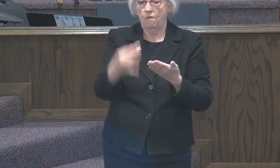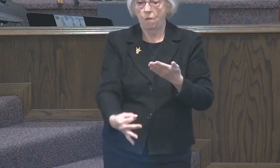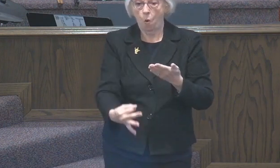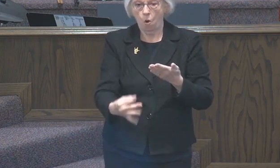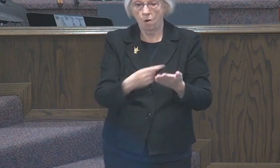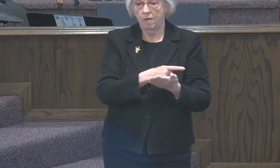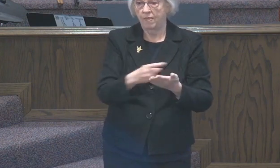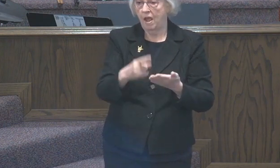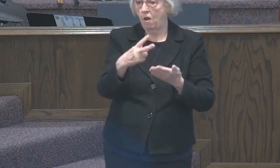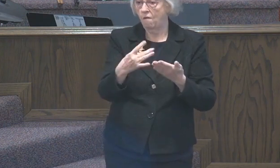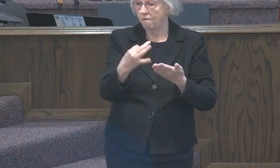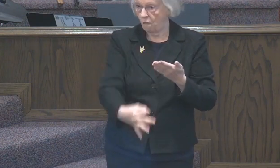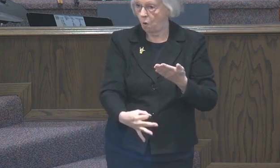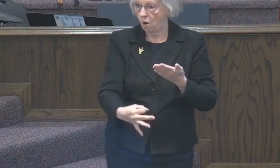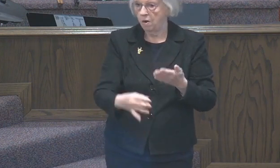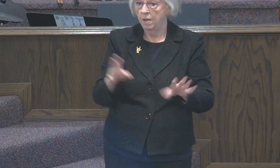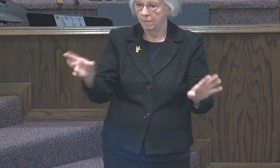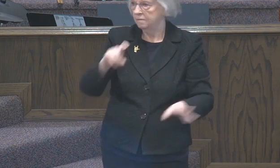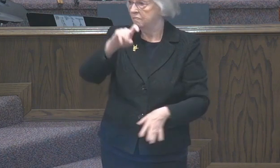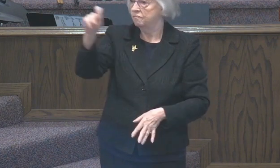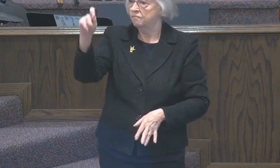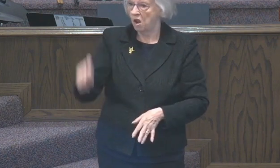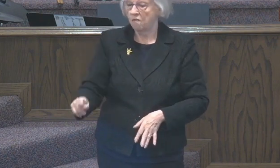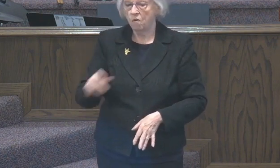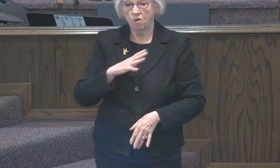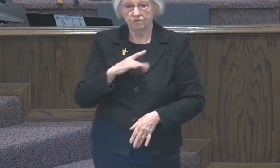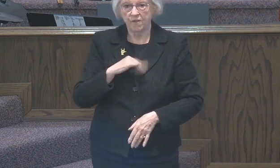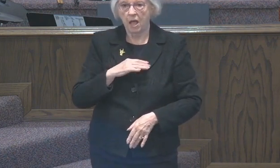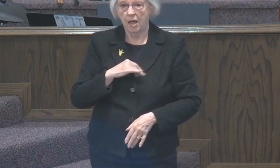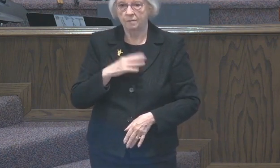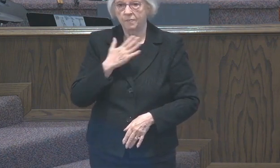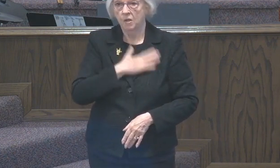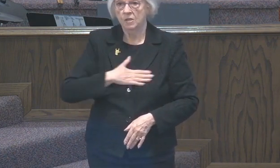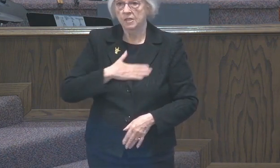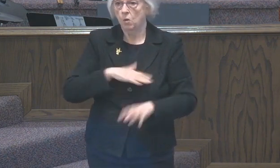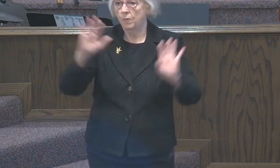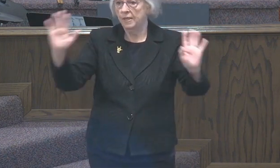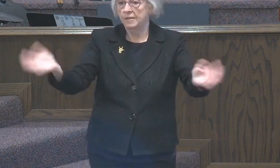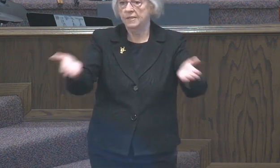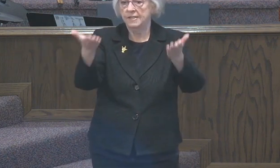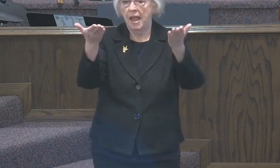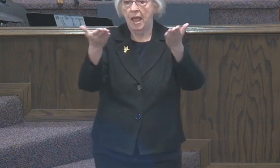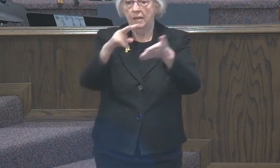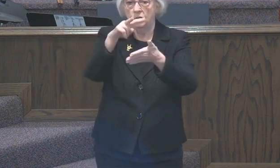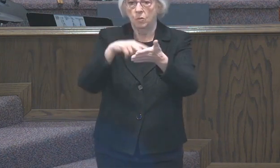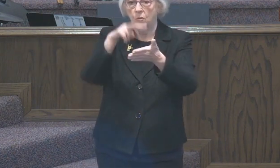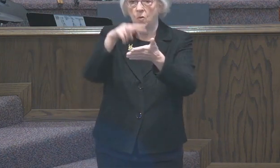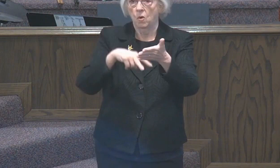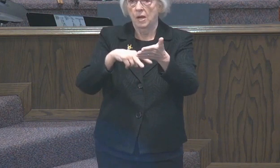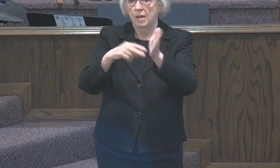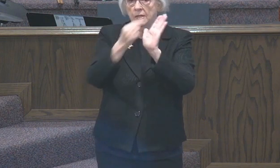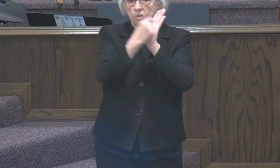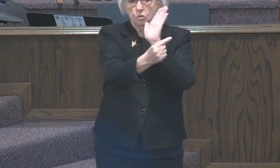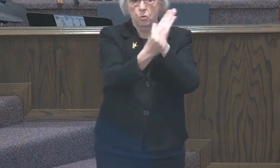passages. Stand with me if you will. We're going to read the second half. We read the first half last week of this